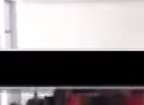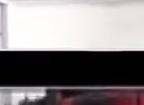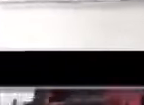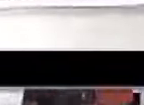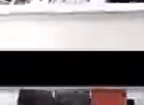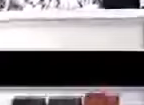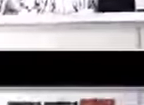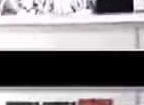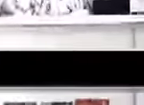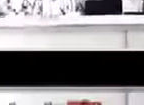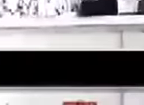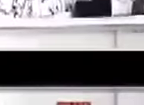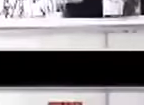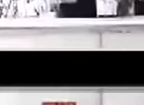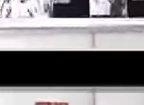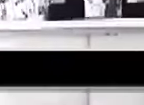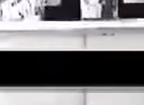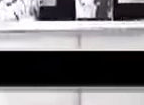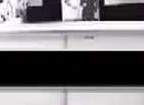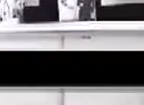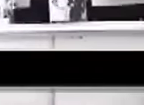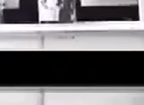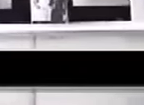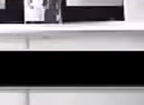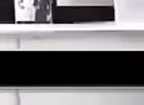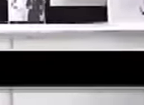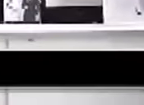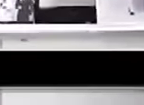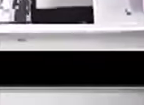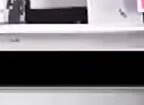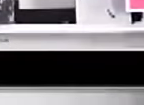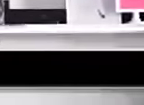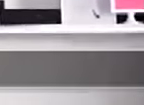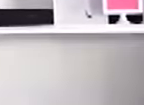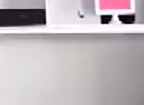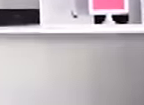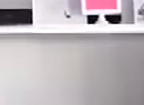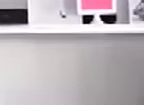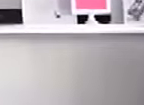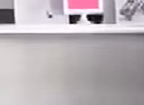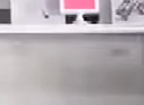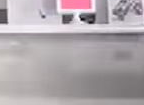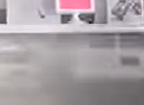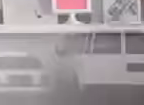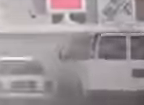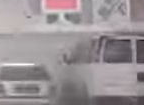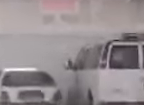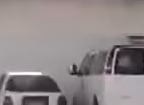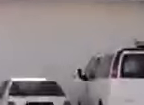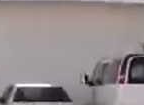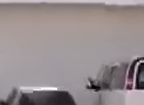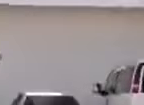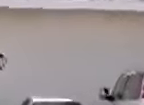764-2486. Miss B Designer Outlet. Shop right, look good.